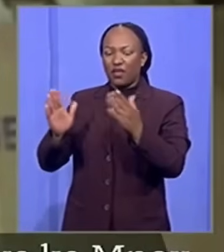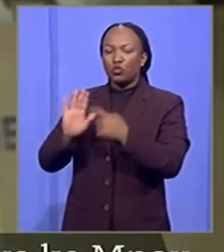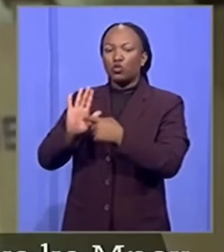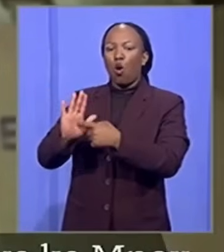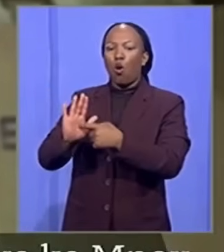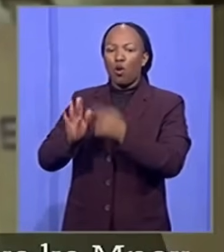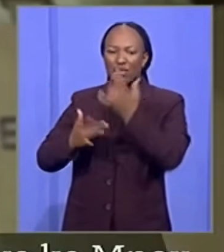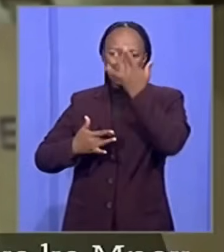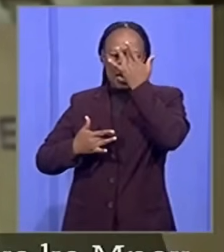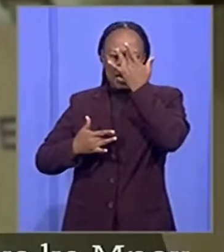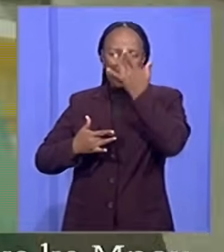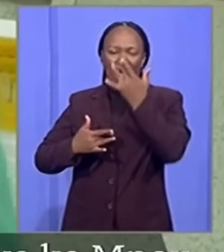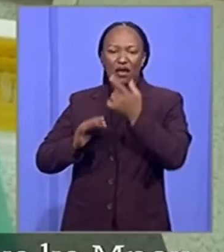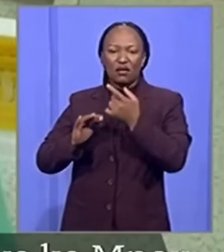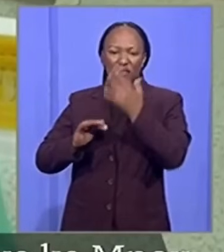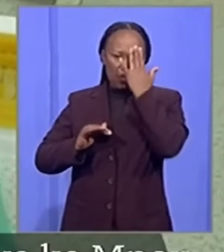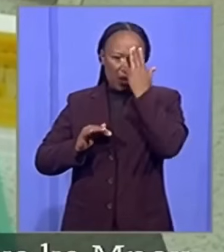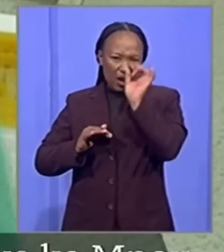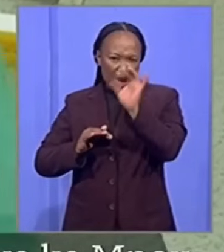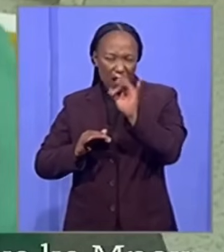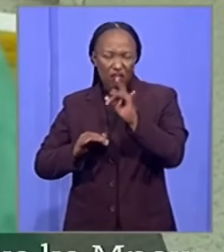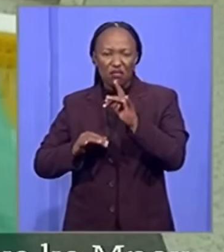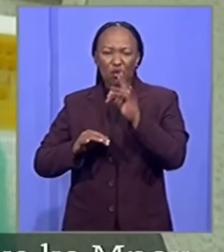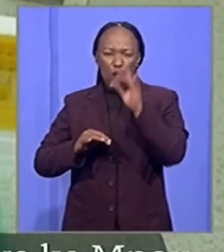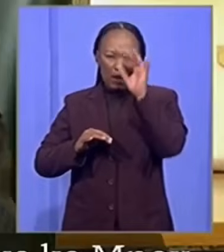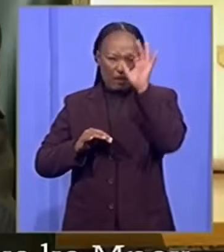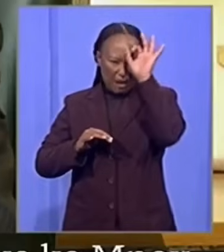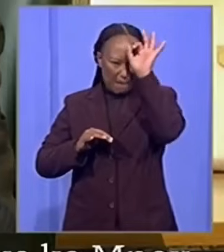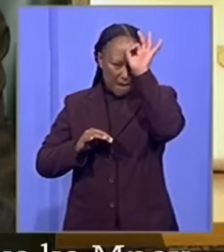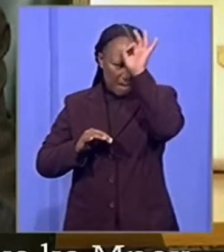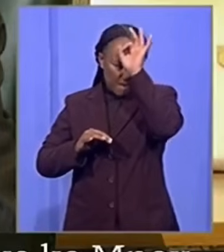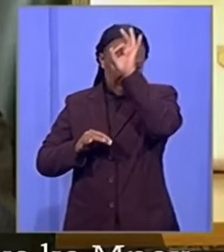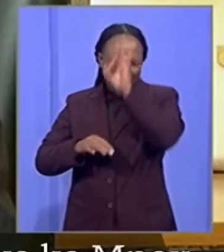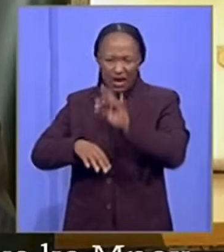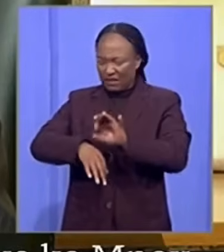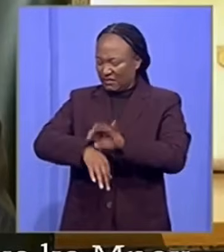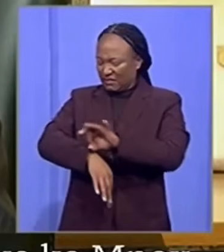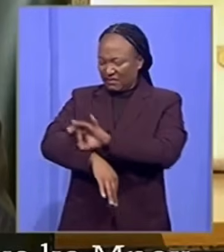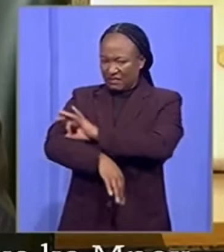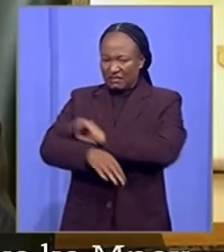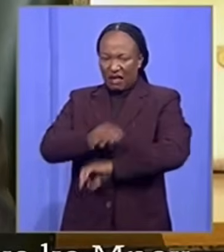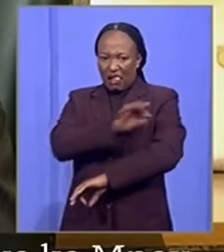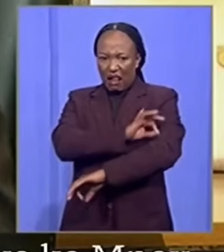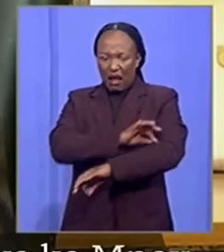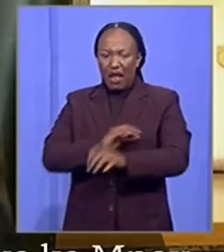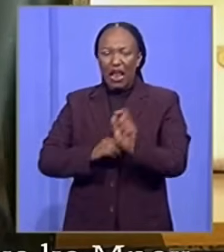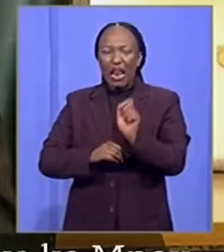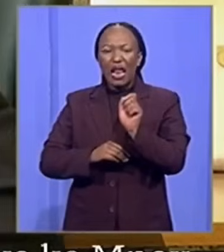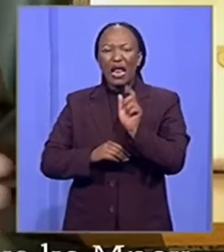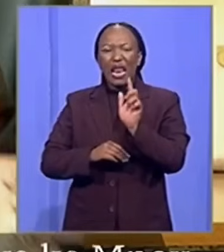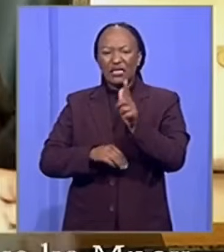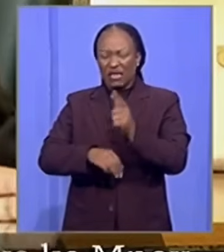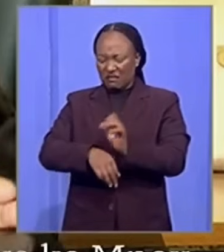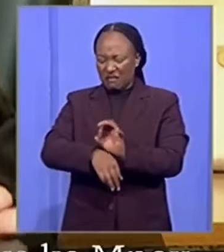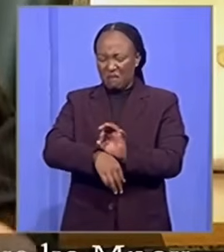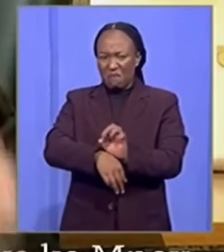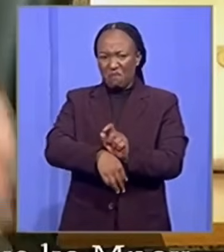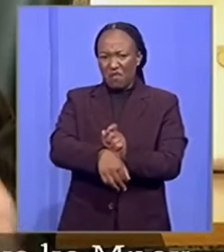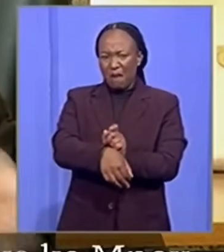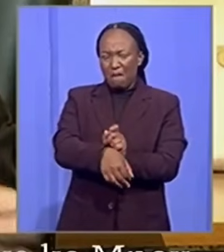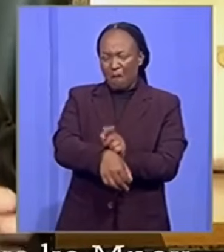bonahale. You then get this rash which then turns into these blisters. That is why the 7-day